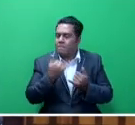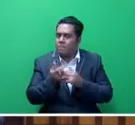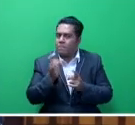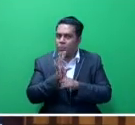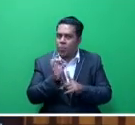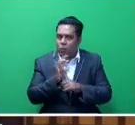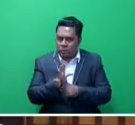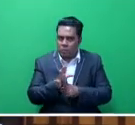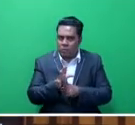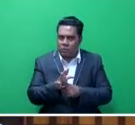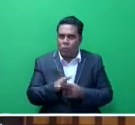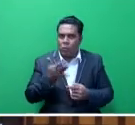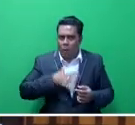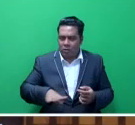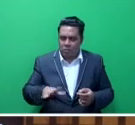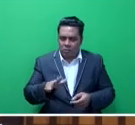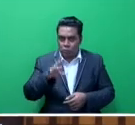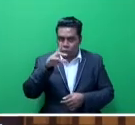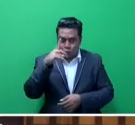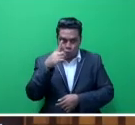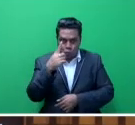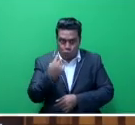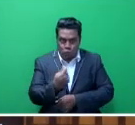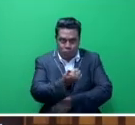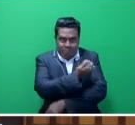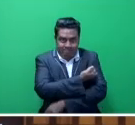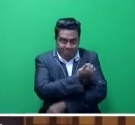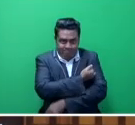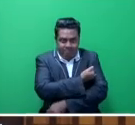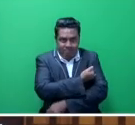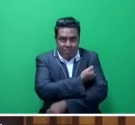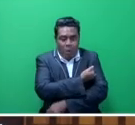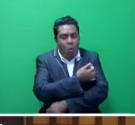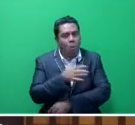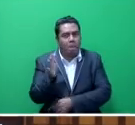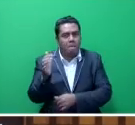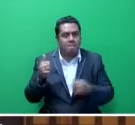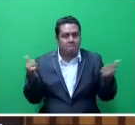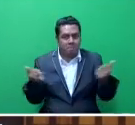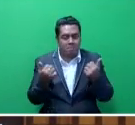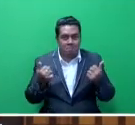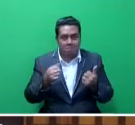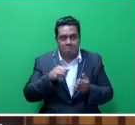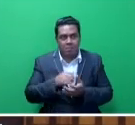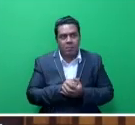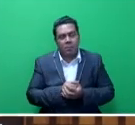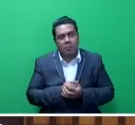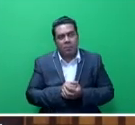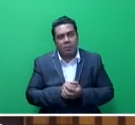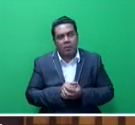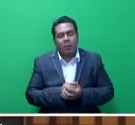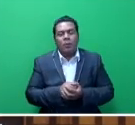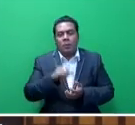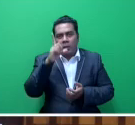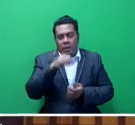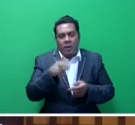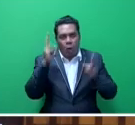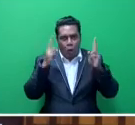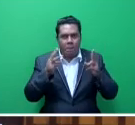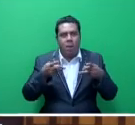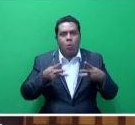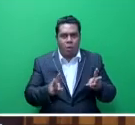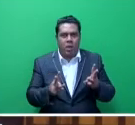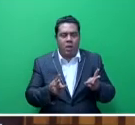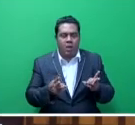mention. Only when we can achieve widespread immunity from the virus can we get back to our normal way of life here